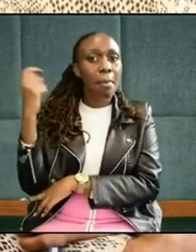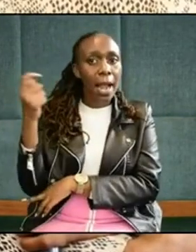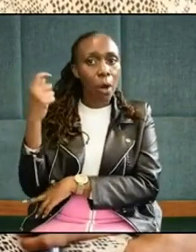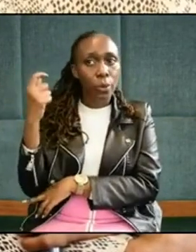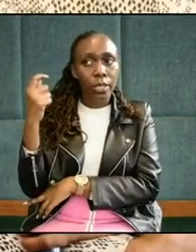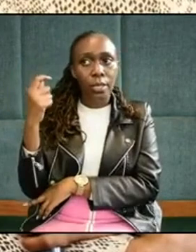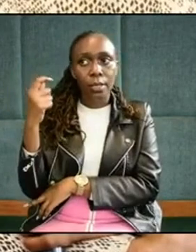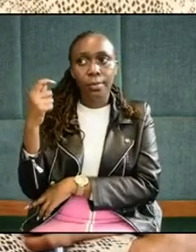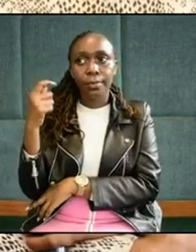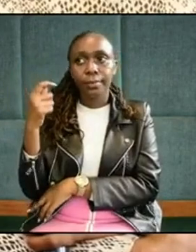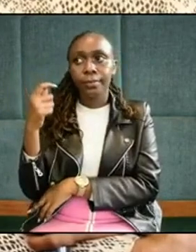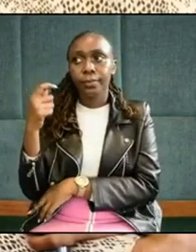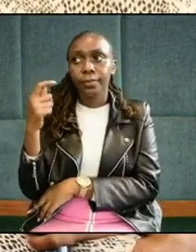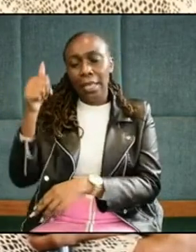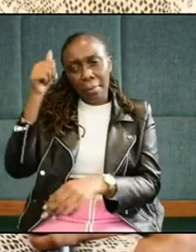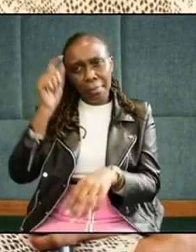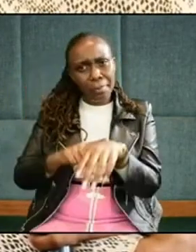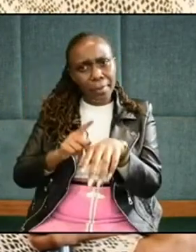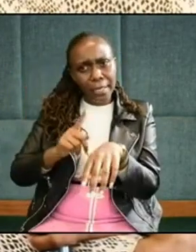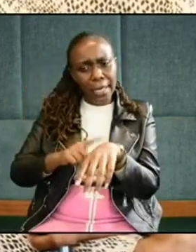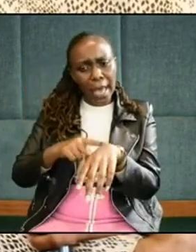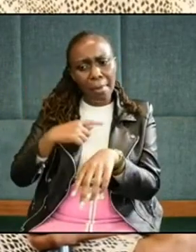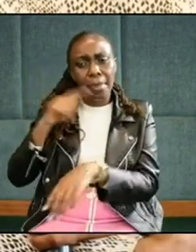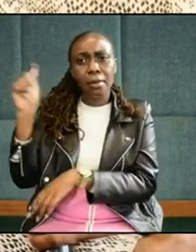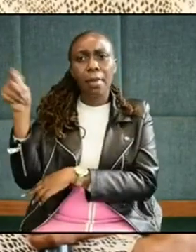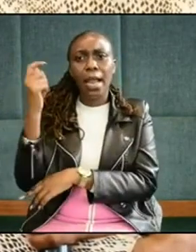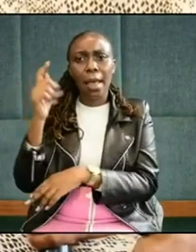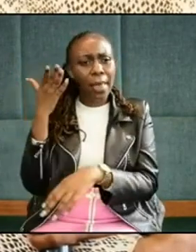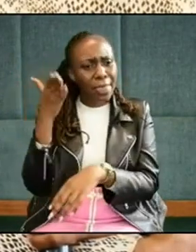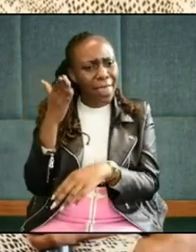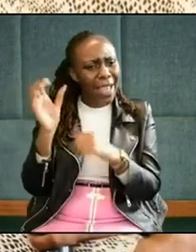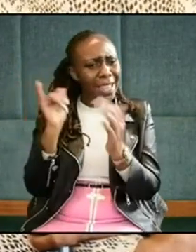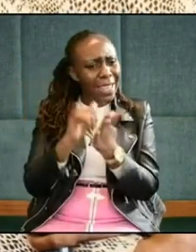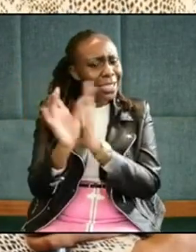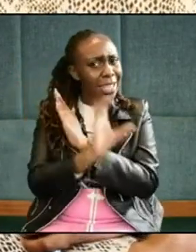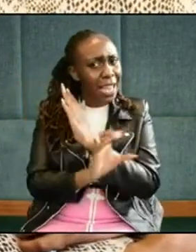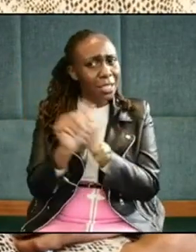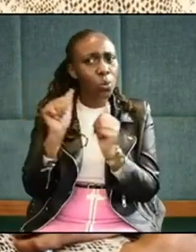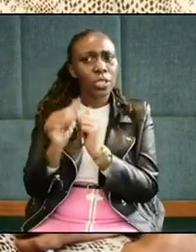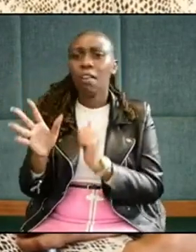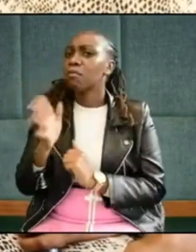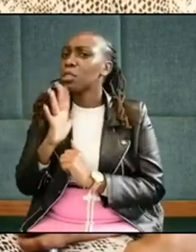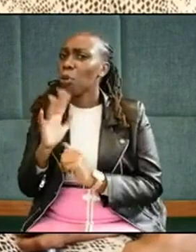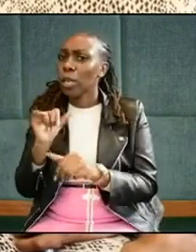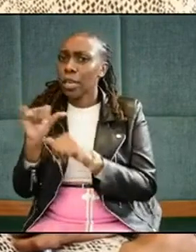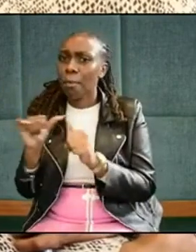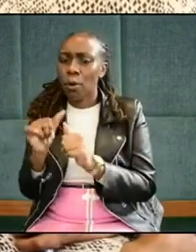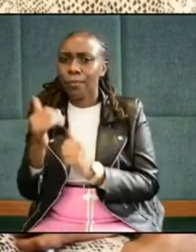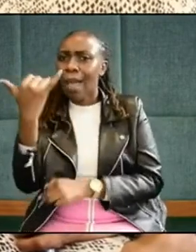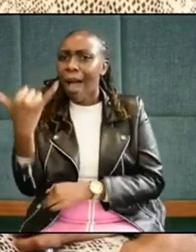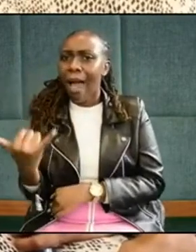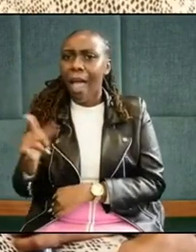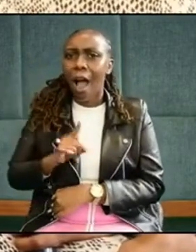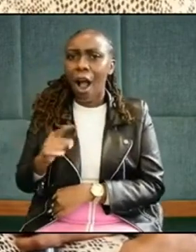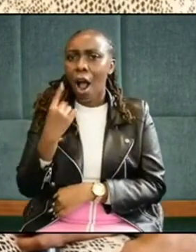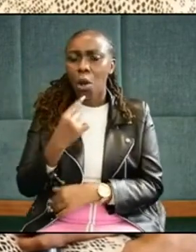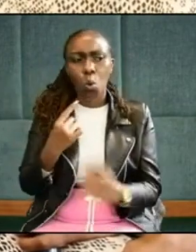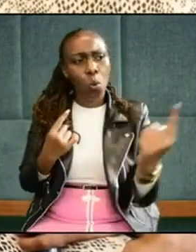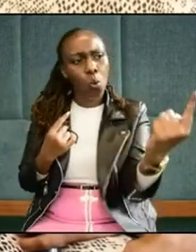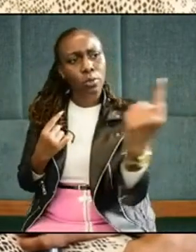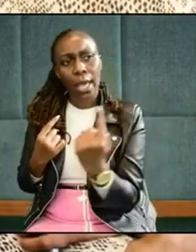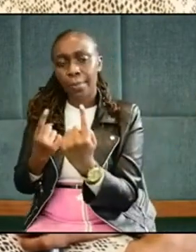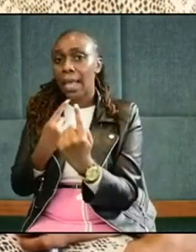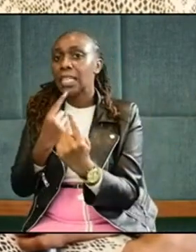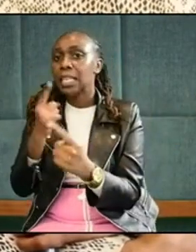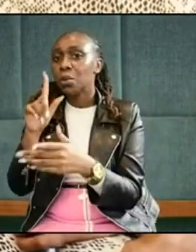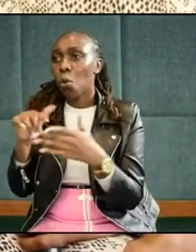the country because it's not my country. But I remember in that country, I've mentioned it, a young girl who came and